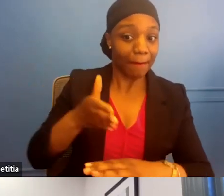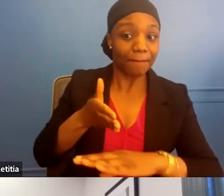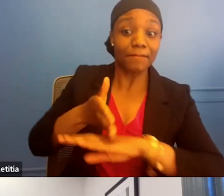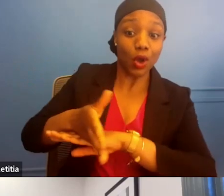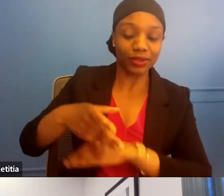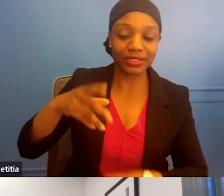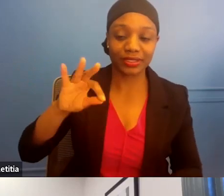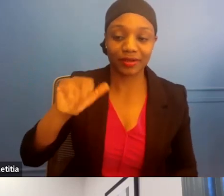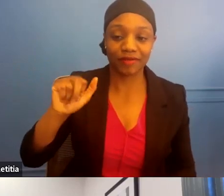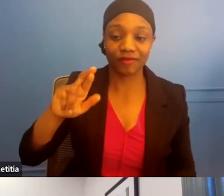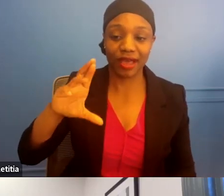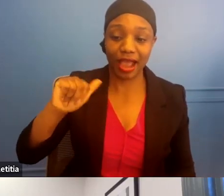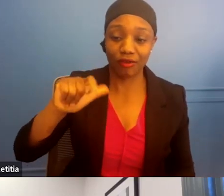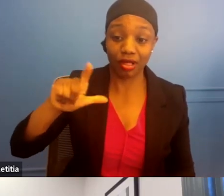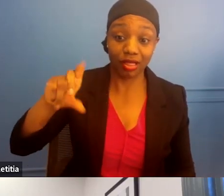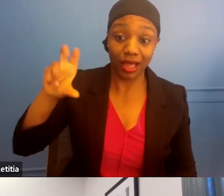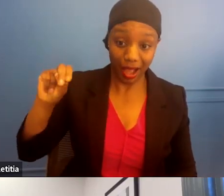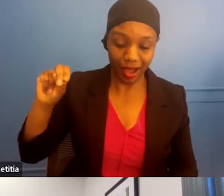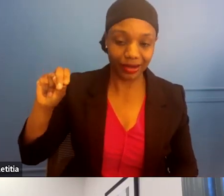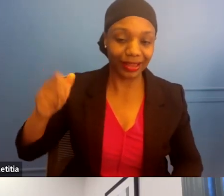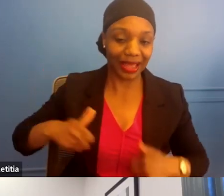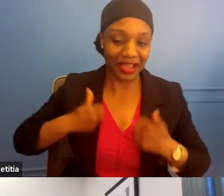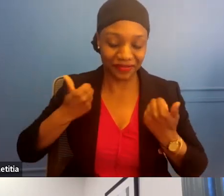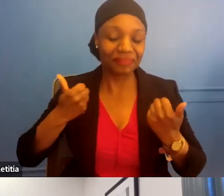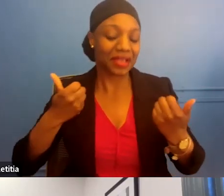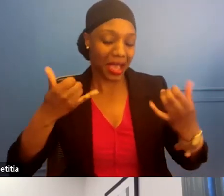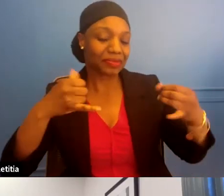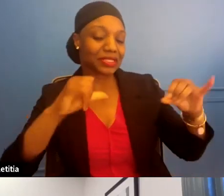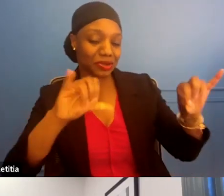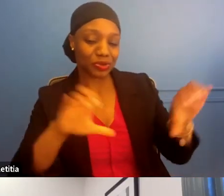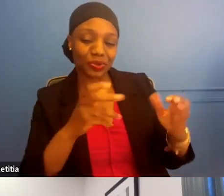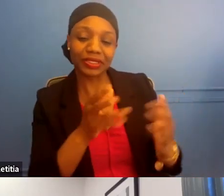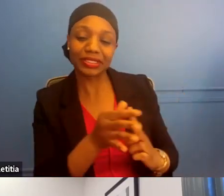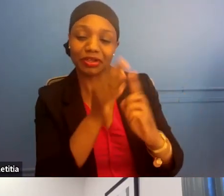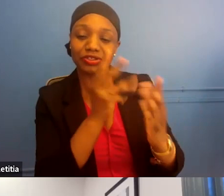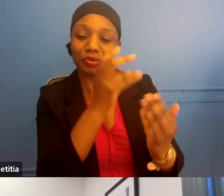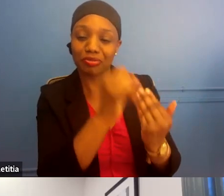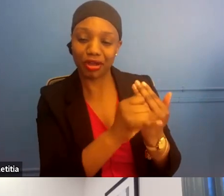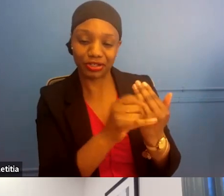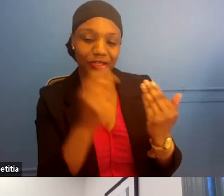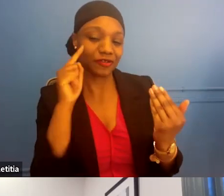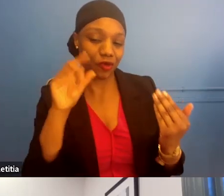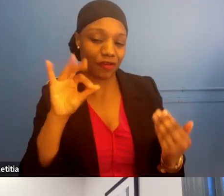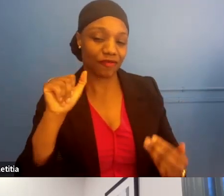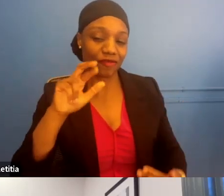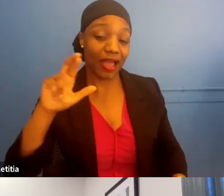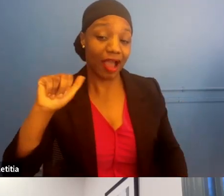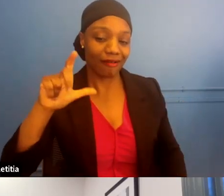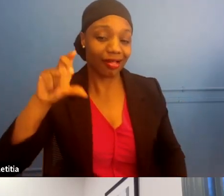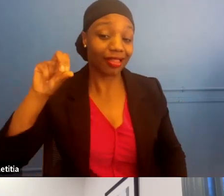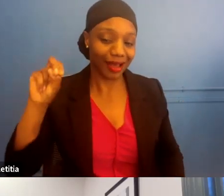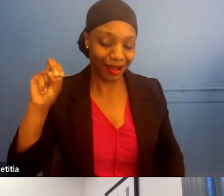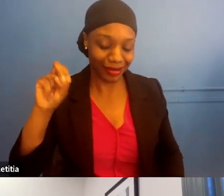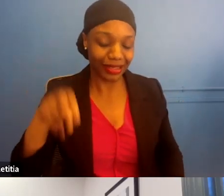still a senior advisor for Farallon and doing some special projects for them. And actually, one of the things I do for them